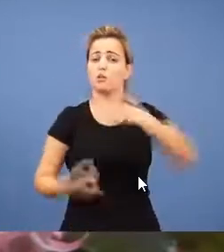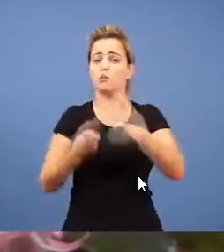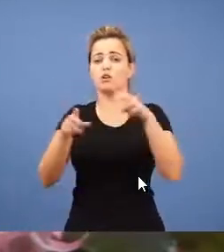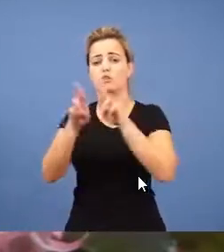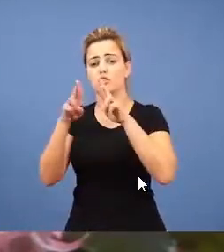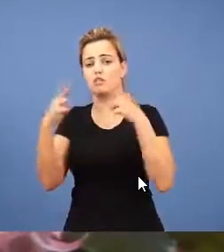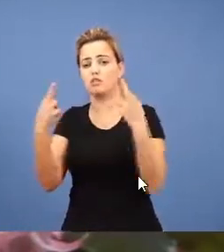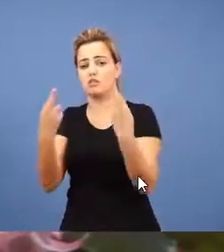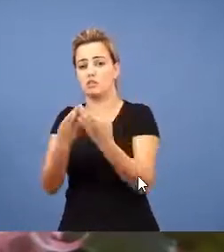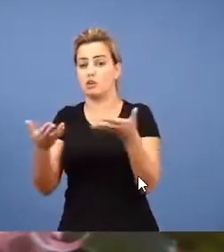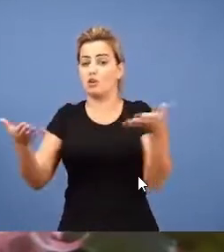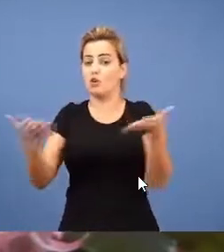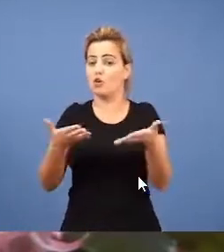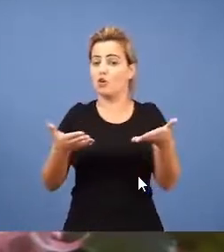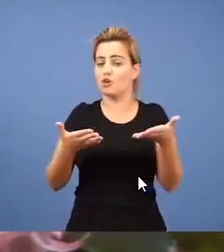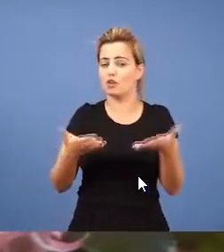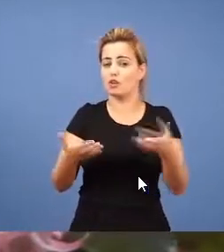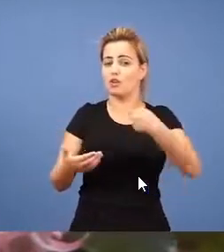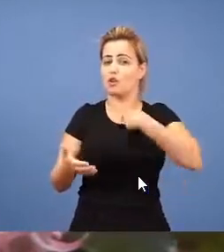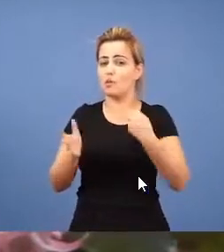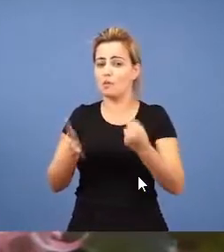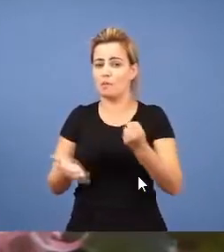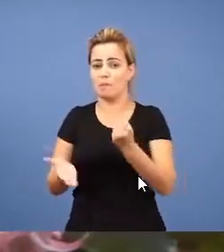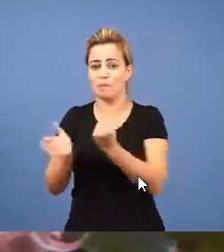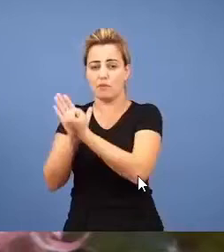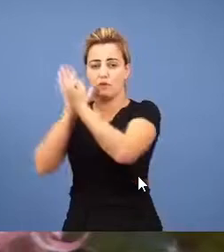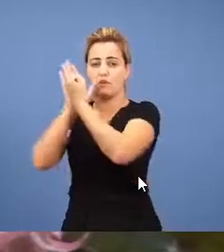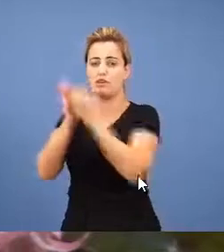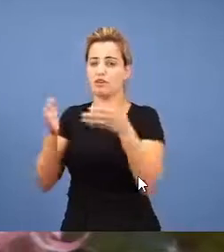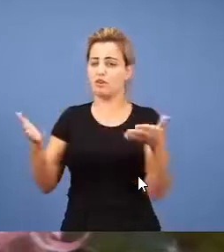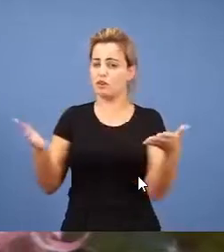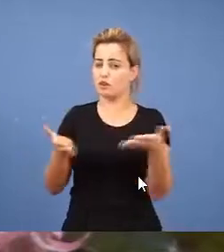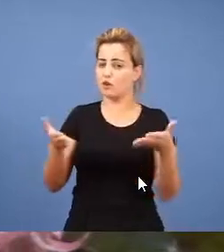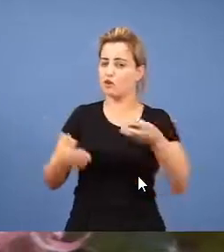hallelujahs. Because this meeting